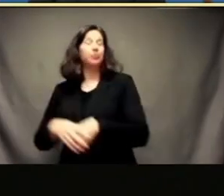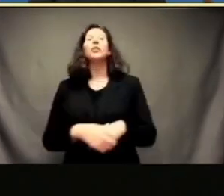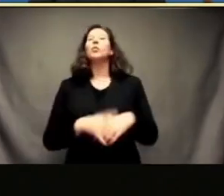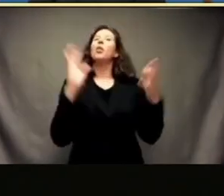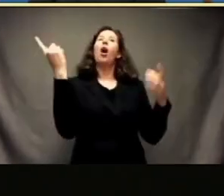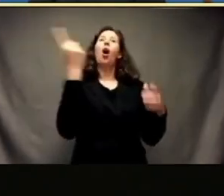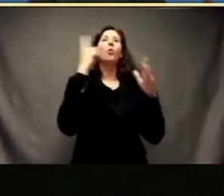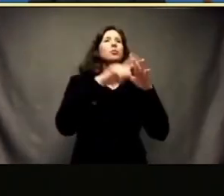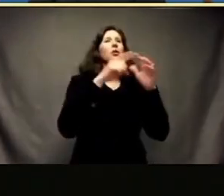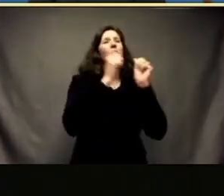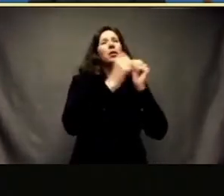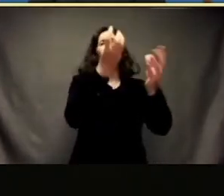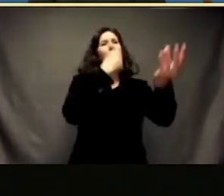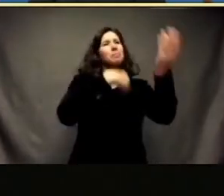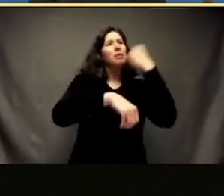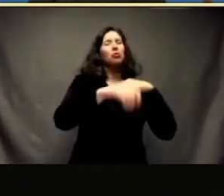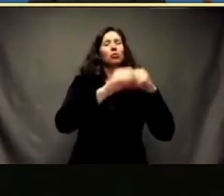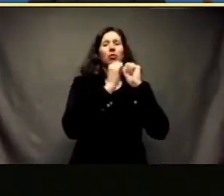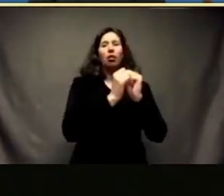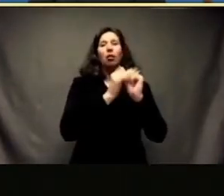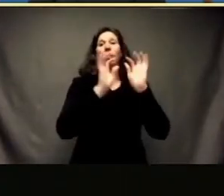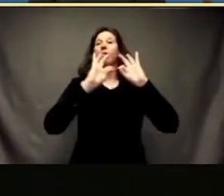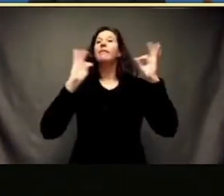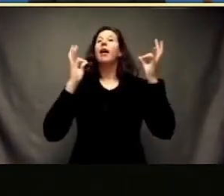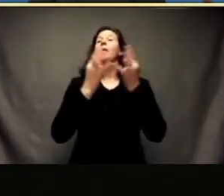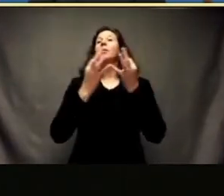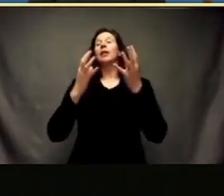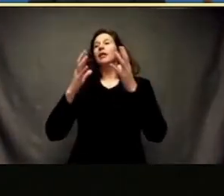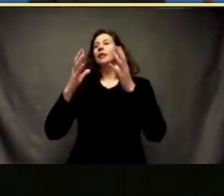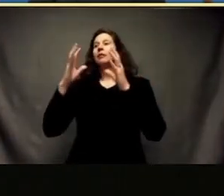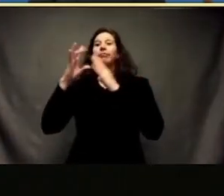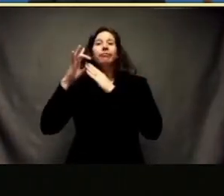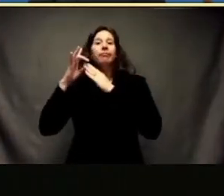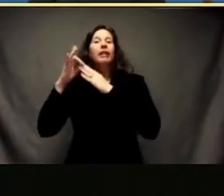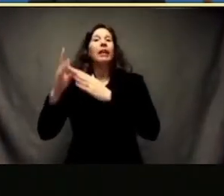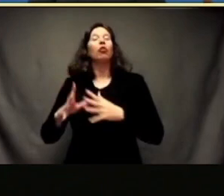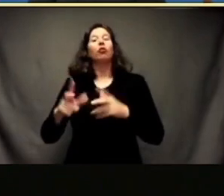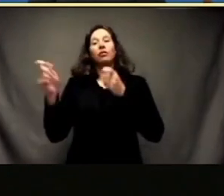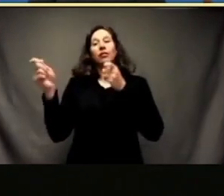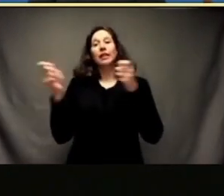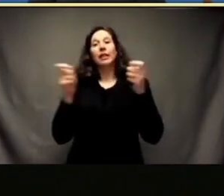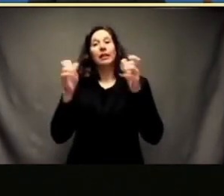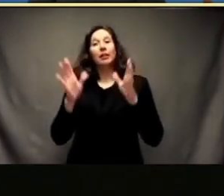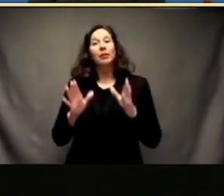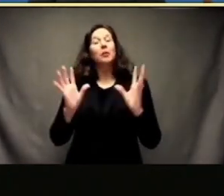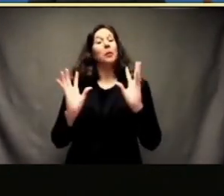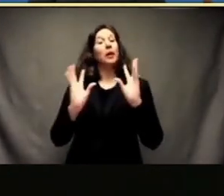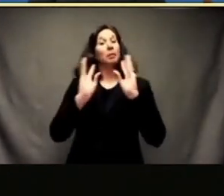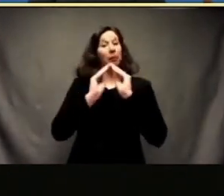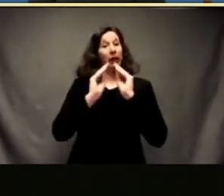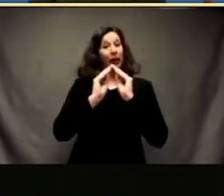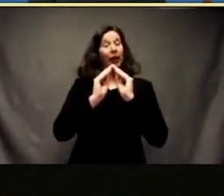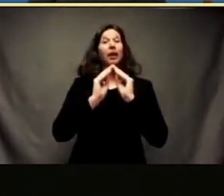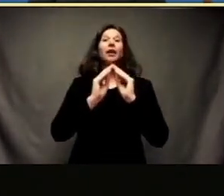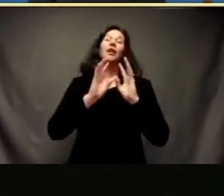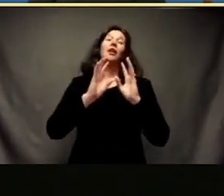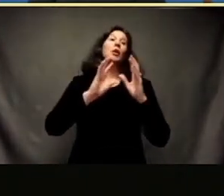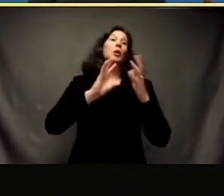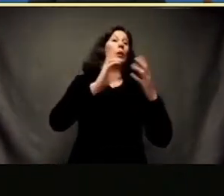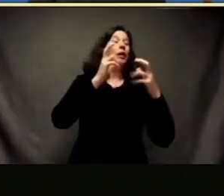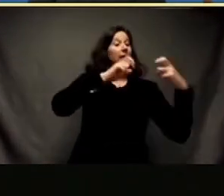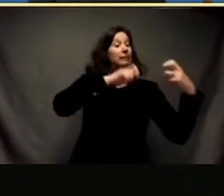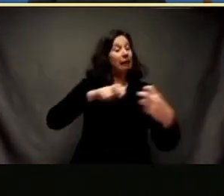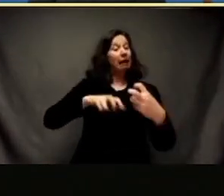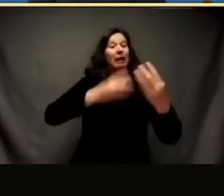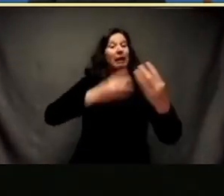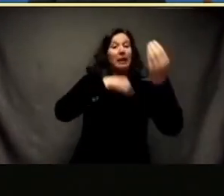together. Families and facilitators sit together and share stories. We meet, we have parents and kids, and we